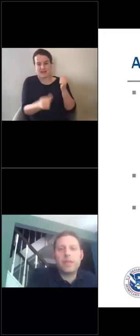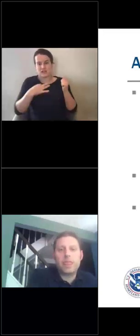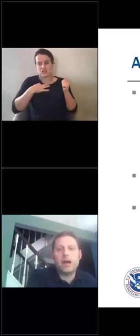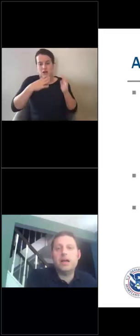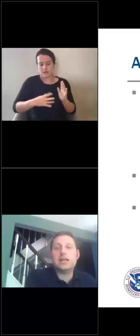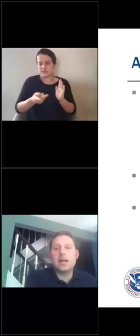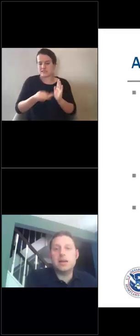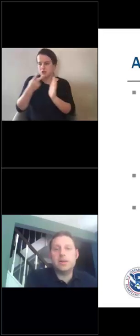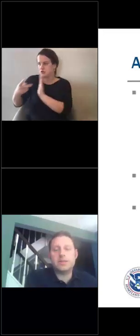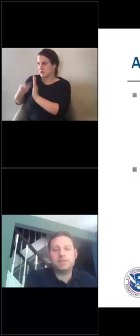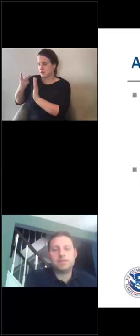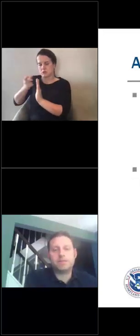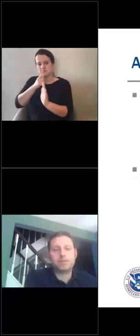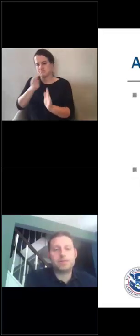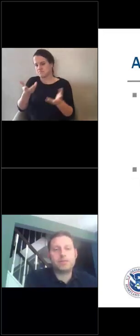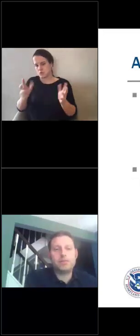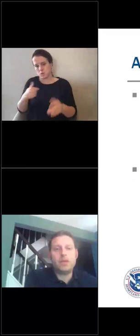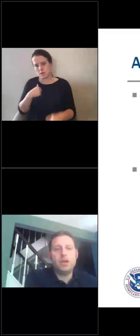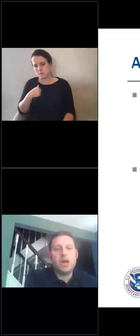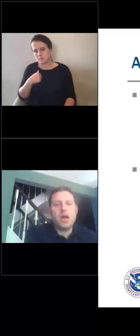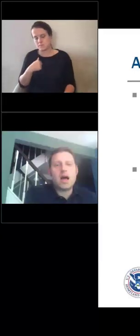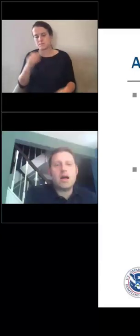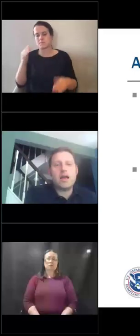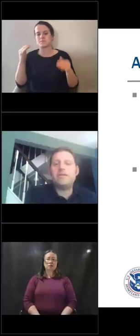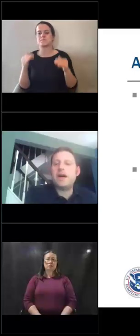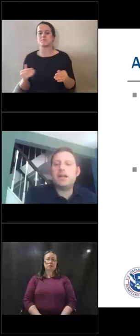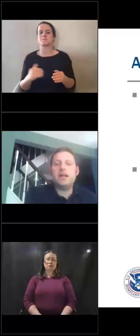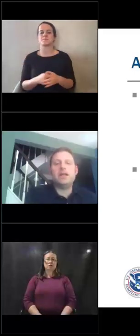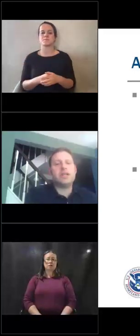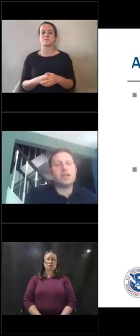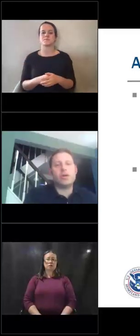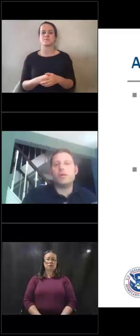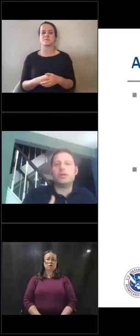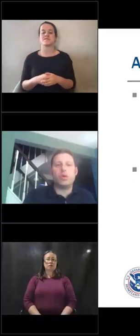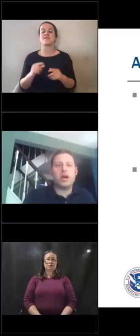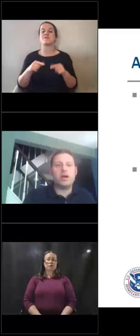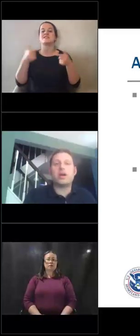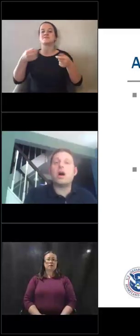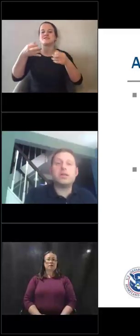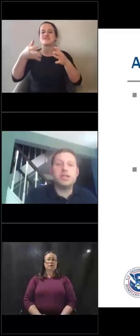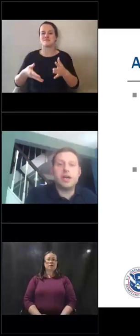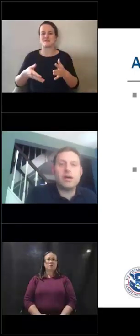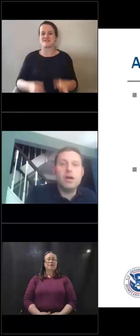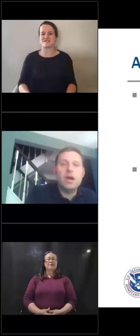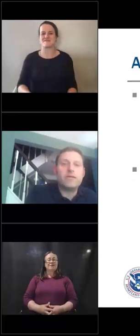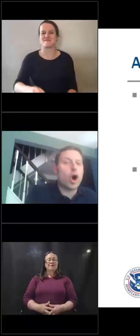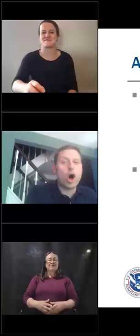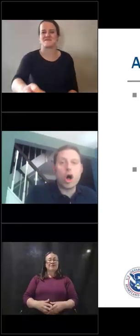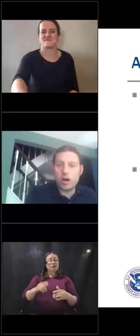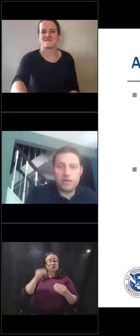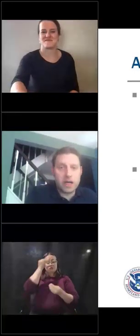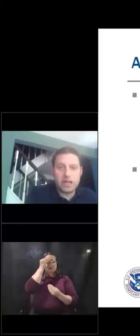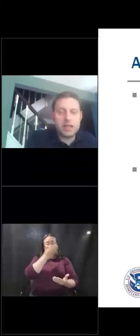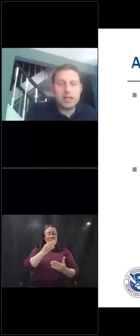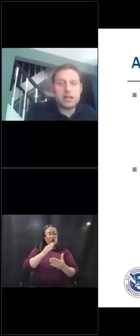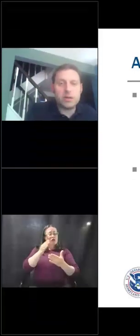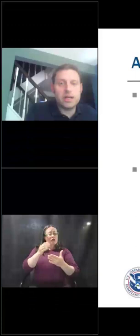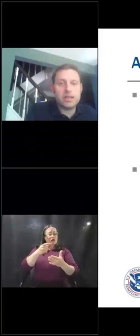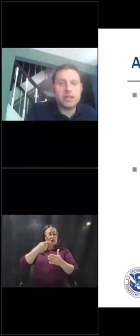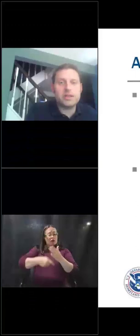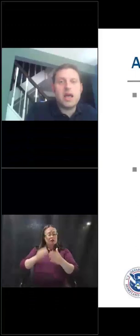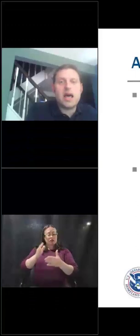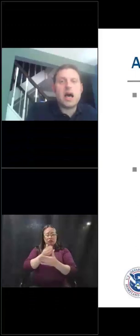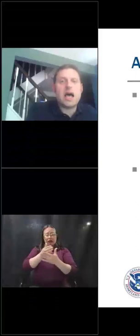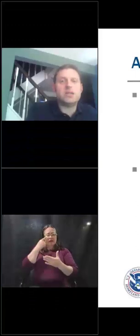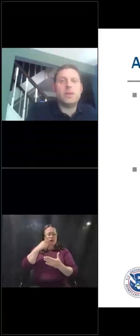benefits. Next slide, please. And then finally, just so everyone's aware, the cost share for all COVID-19